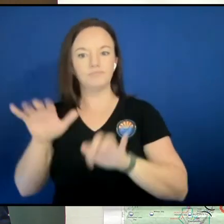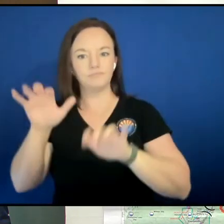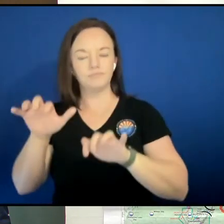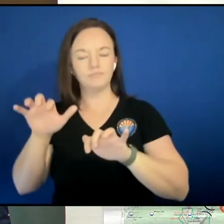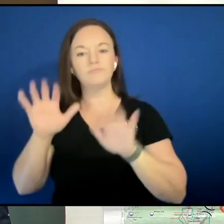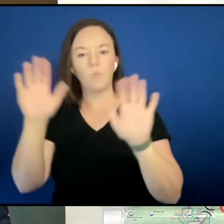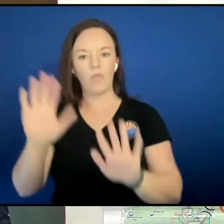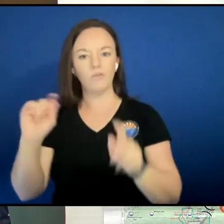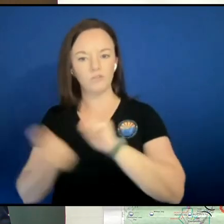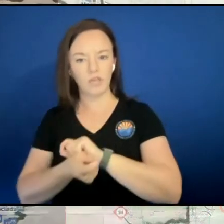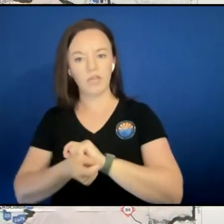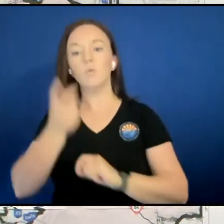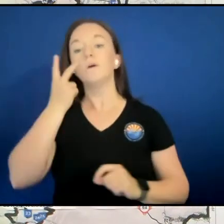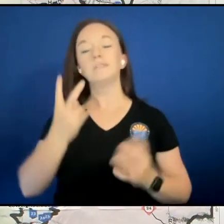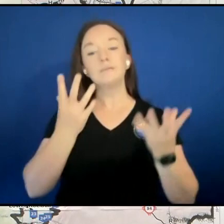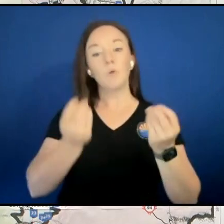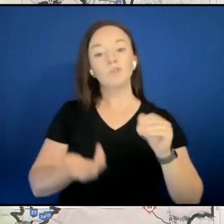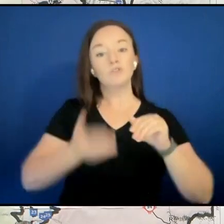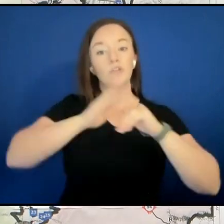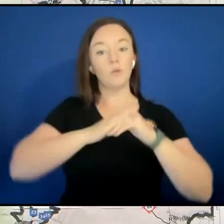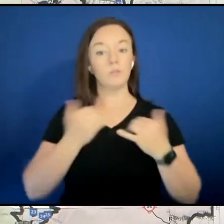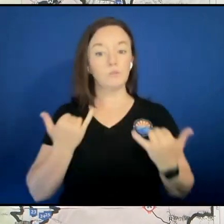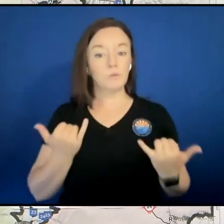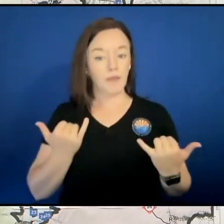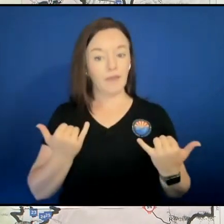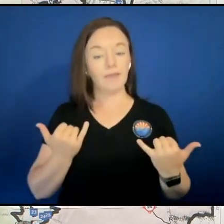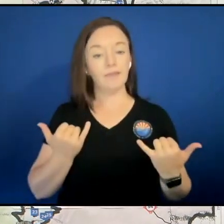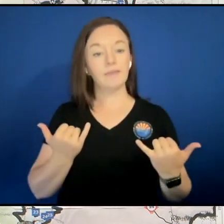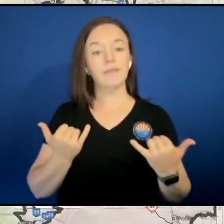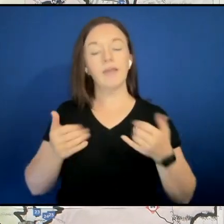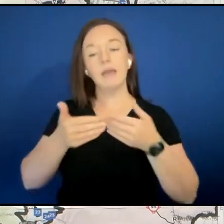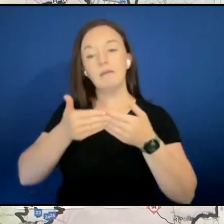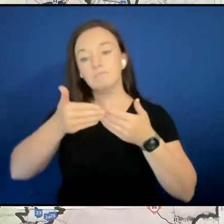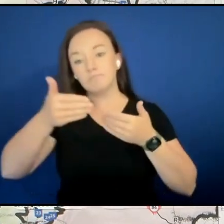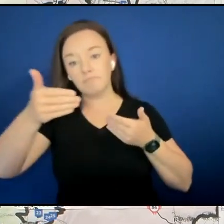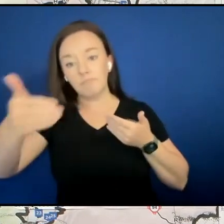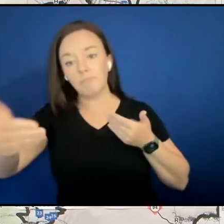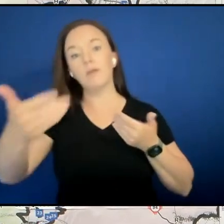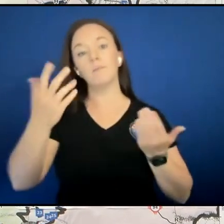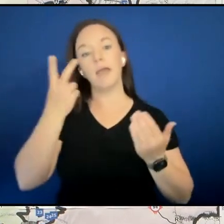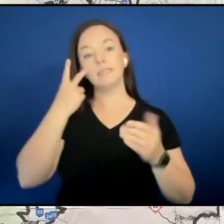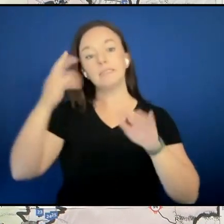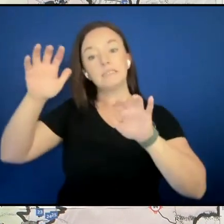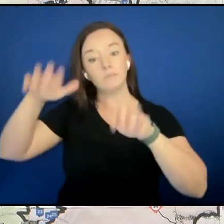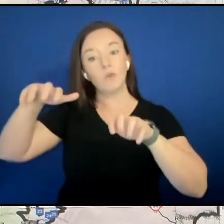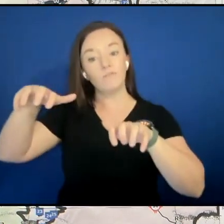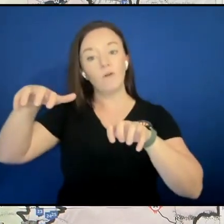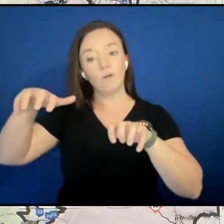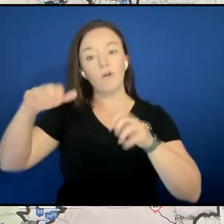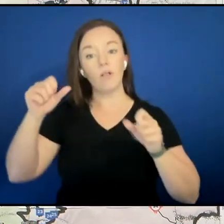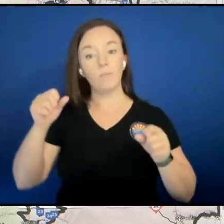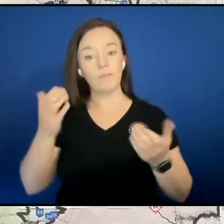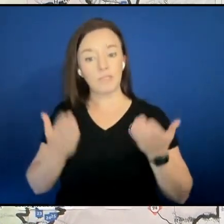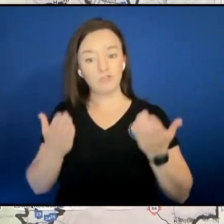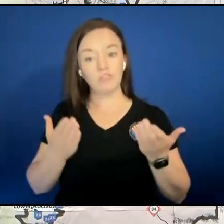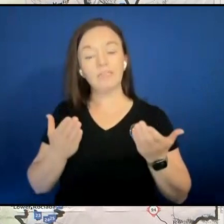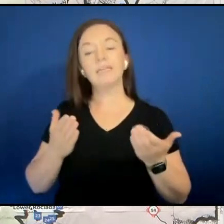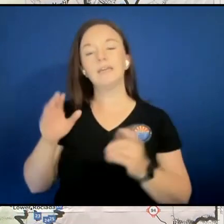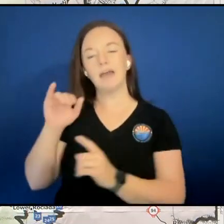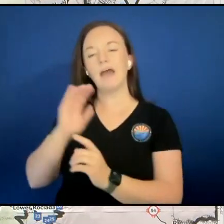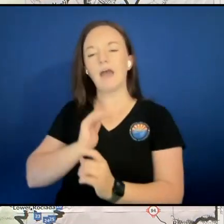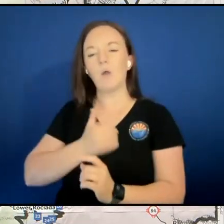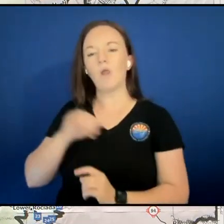slight increase in moisture today. In the coming days, we could see some rainfall potentially, according to our incident meteorologist,